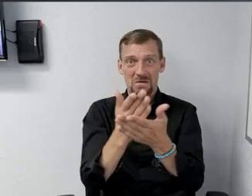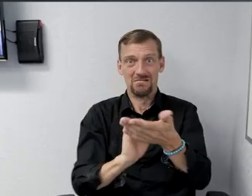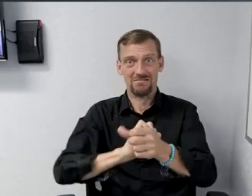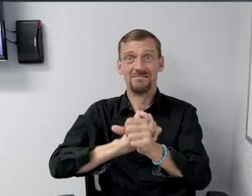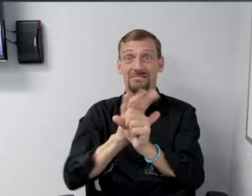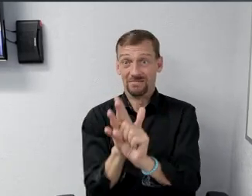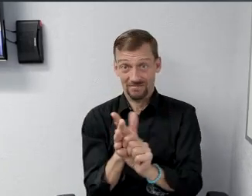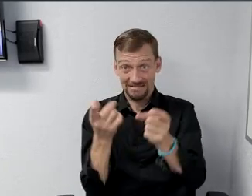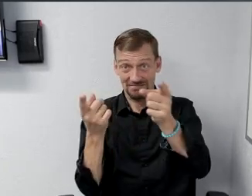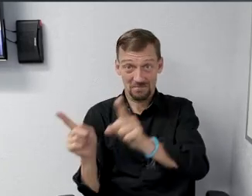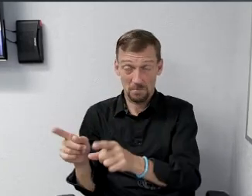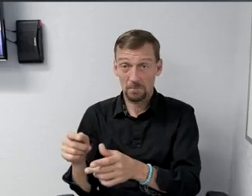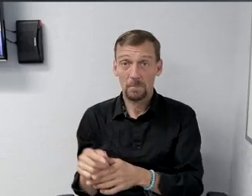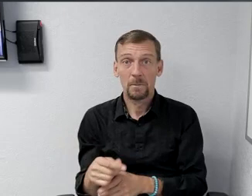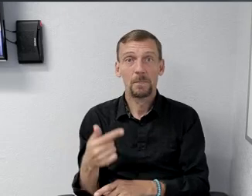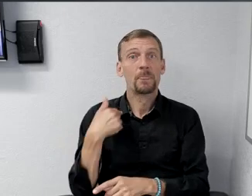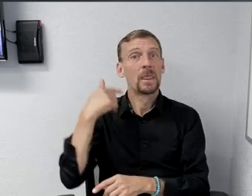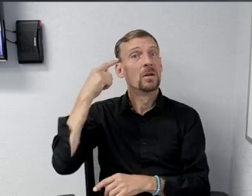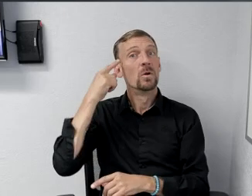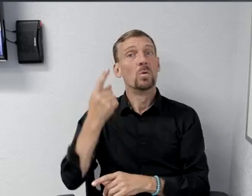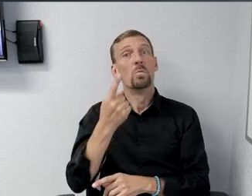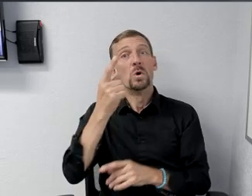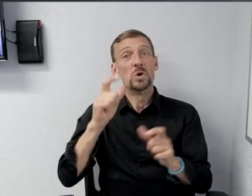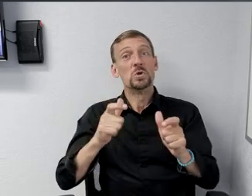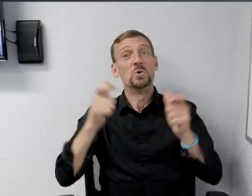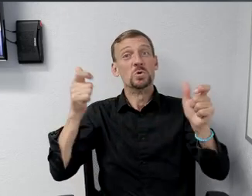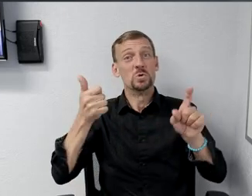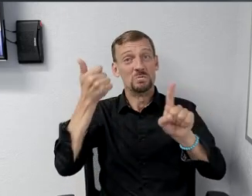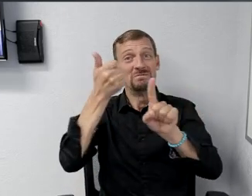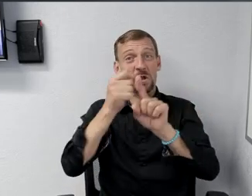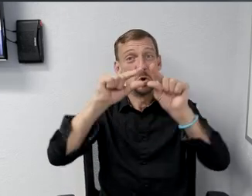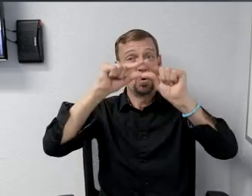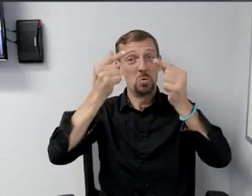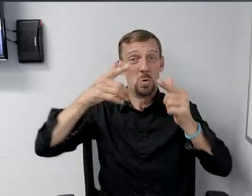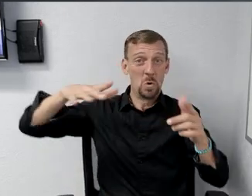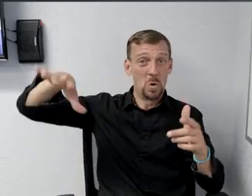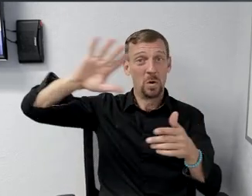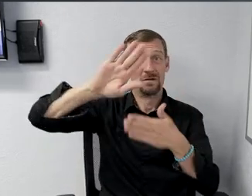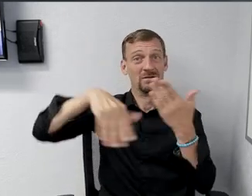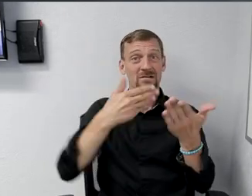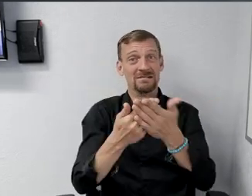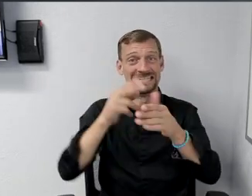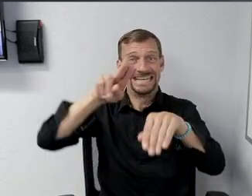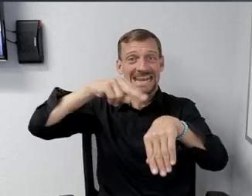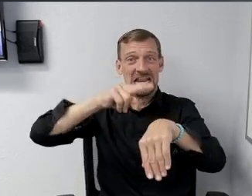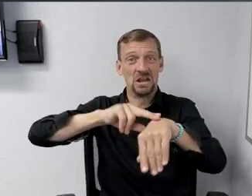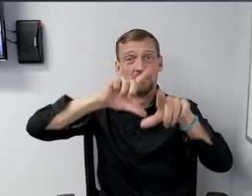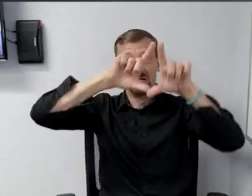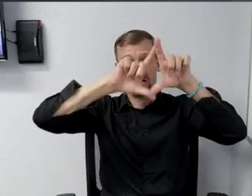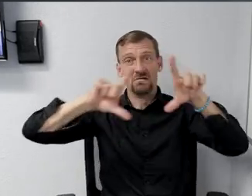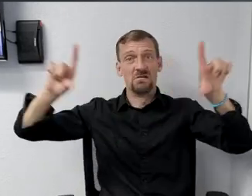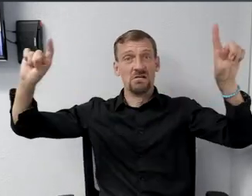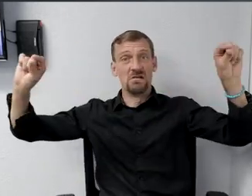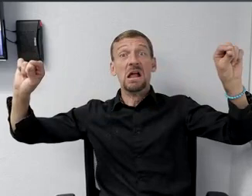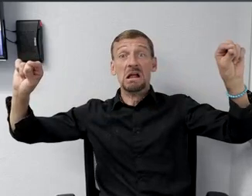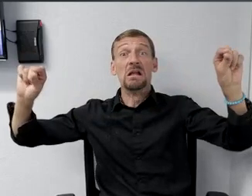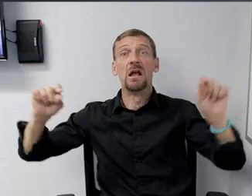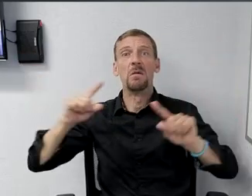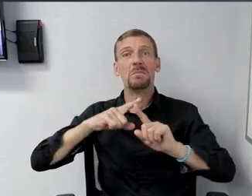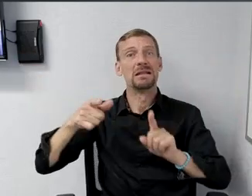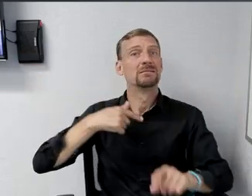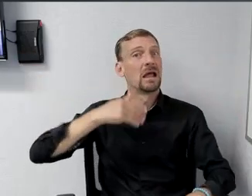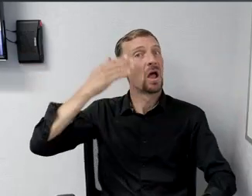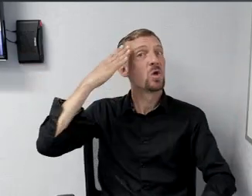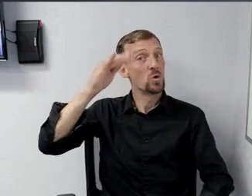pandemic. It is one of the populations that's been hardest hit across the entire nation. So I don't know if